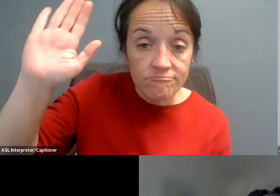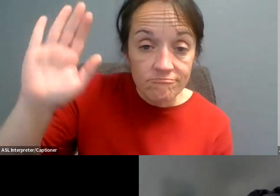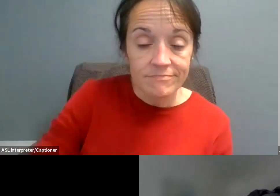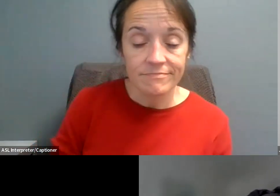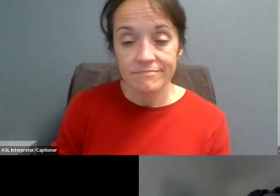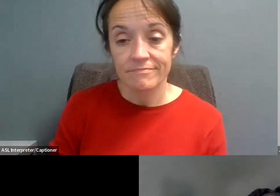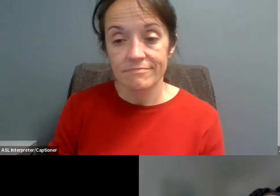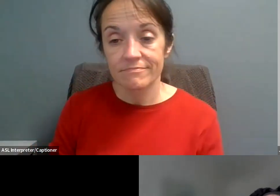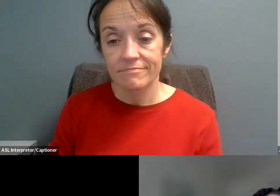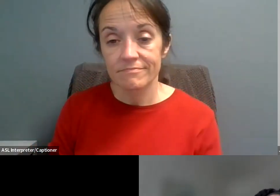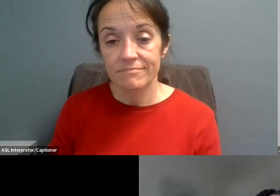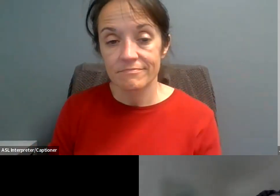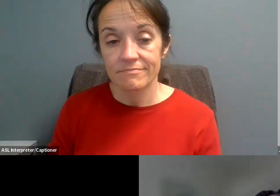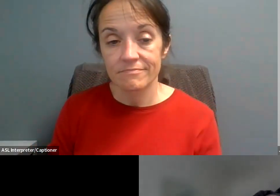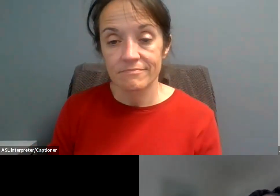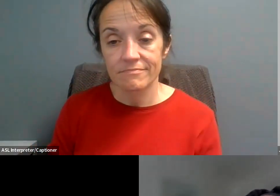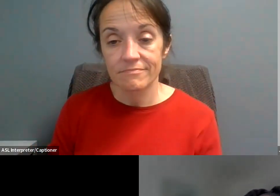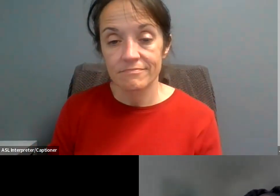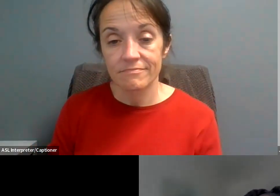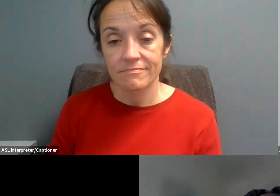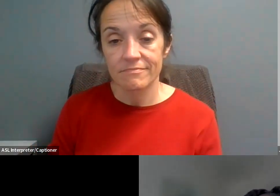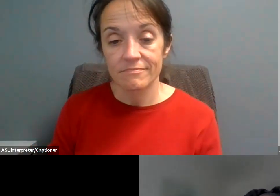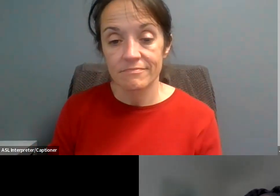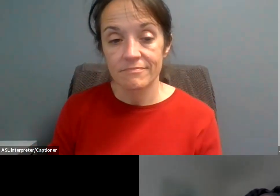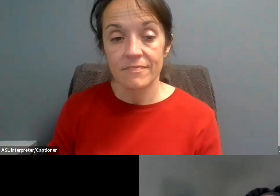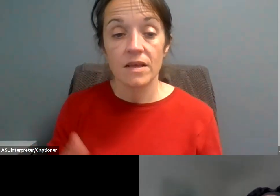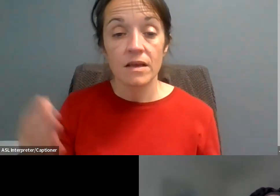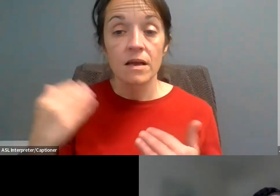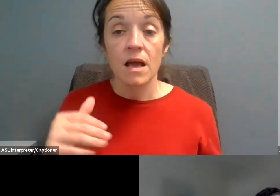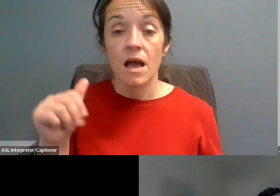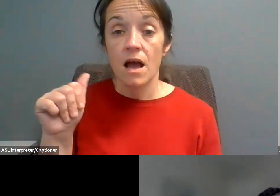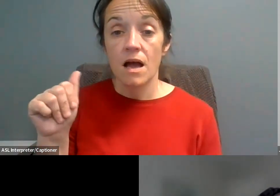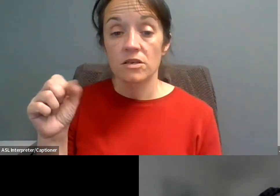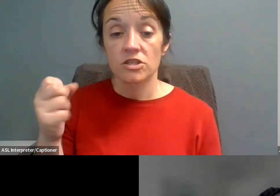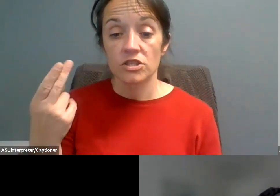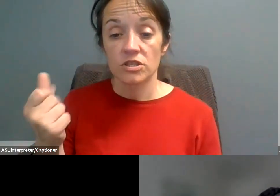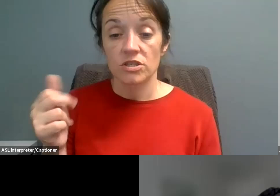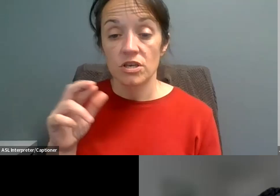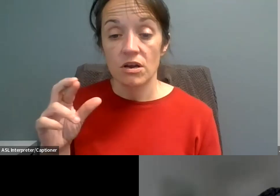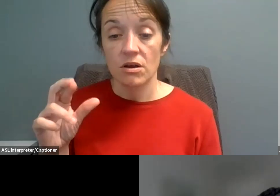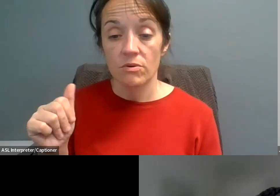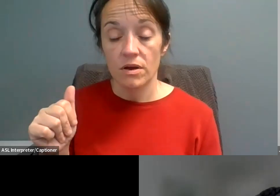person is Ishara. Please forgive me if I didn't pronounce that right. Ishara.